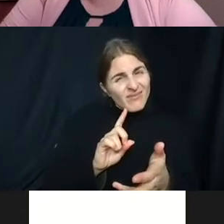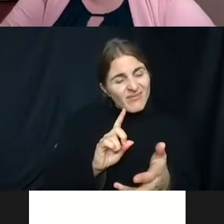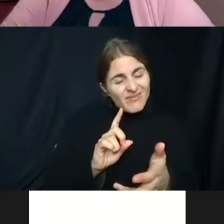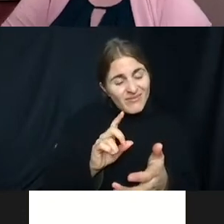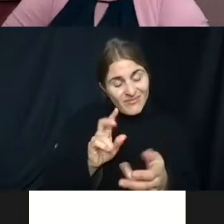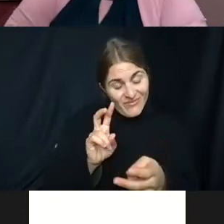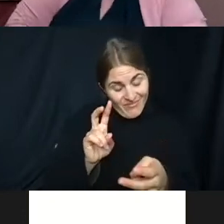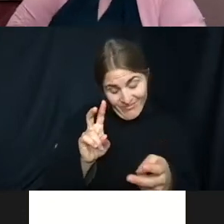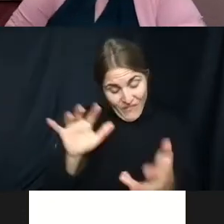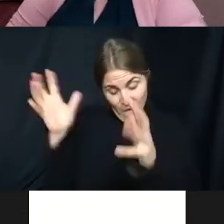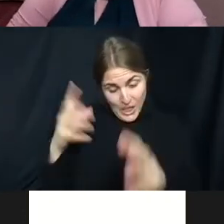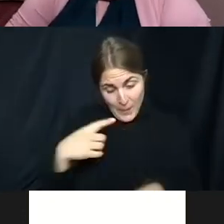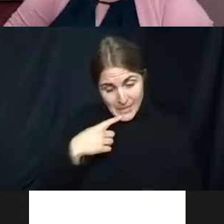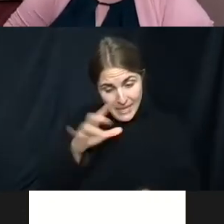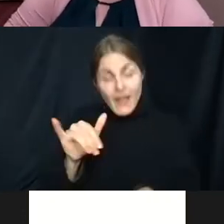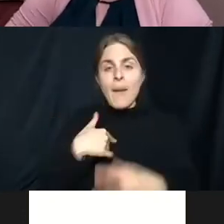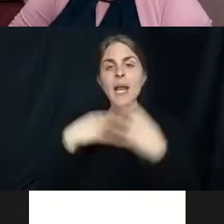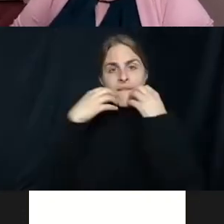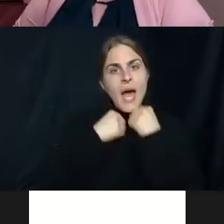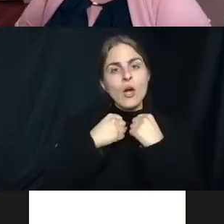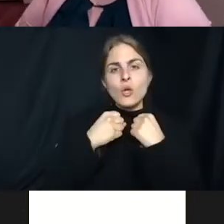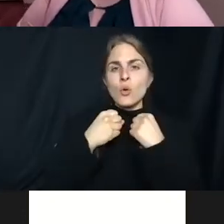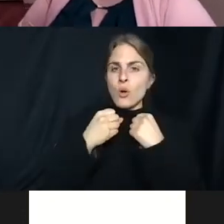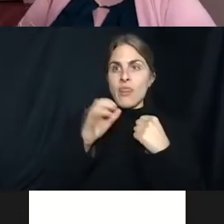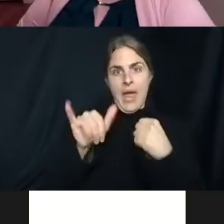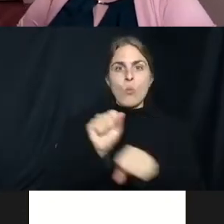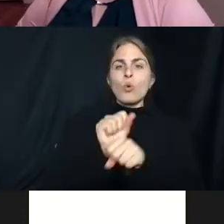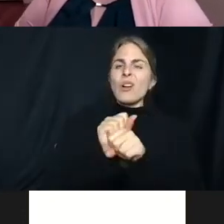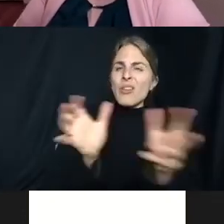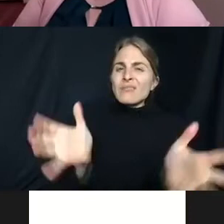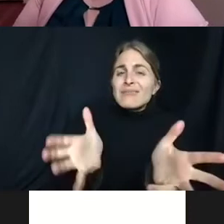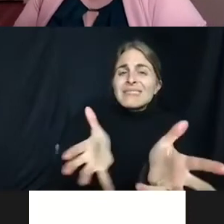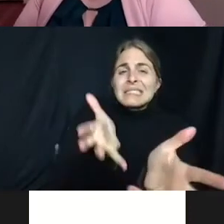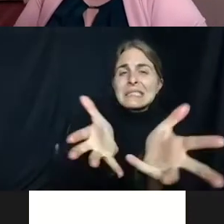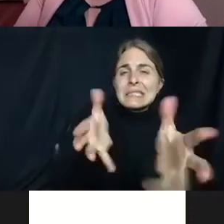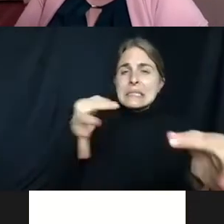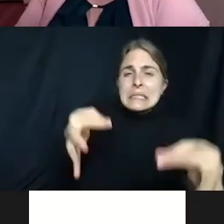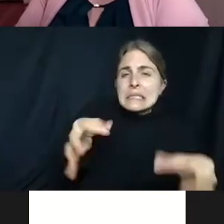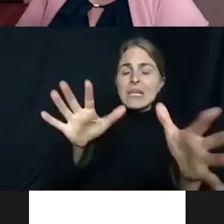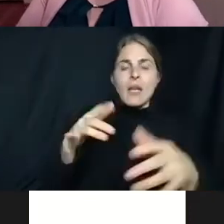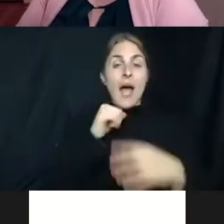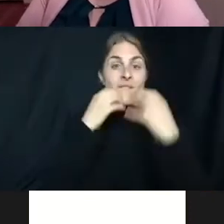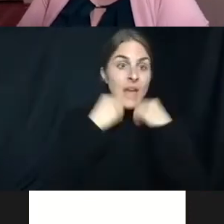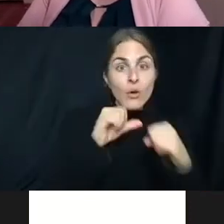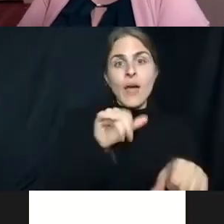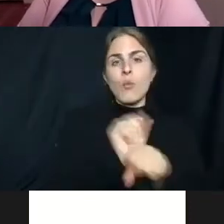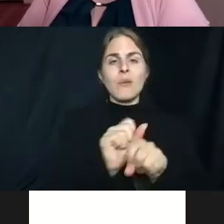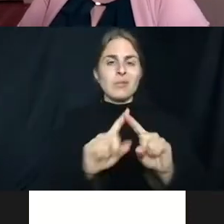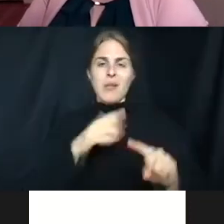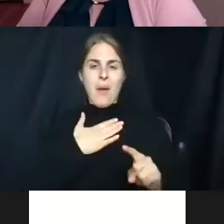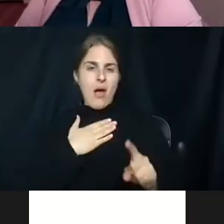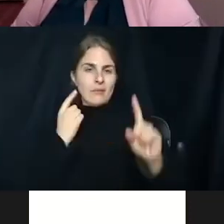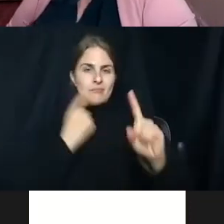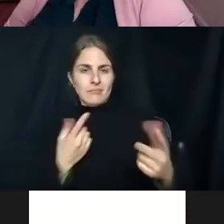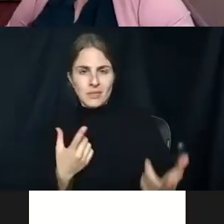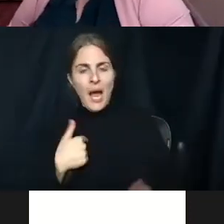I value the hell out of that work. It's not my ministry though, so I don't do it. Especially since because I'm a